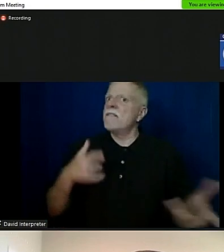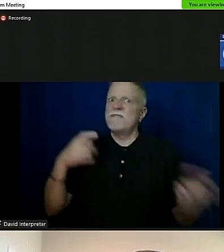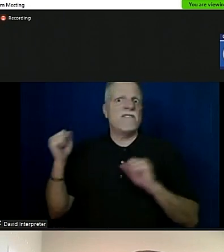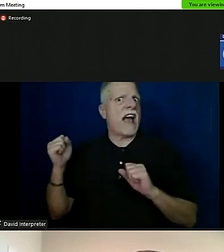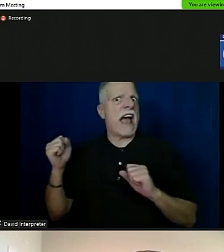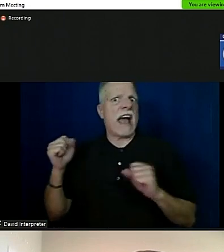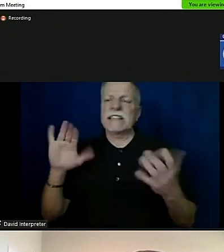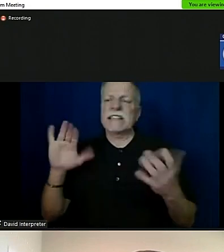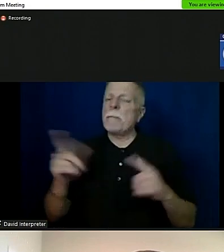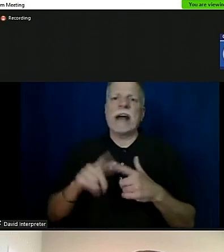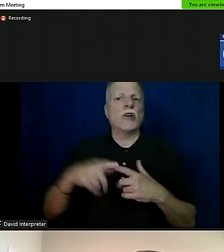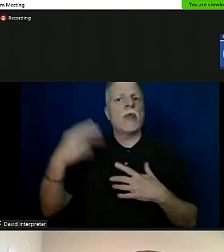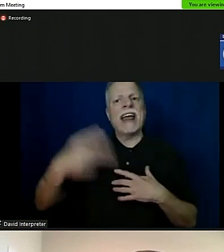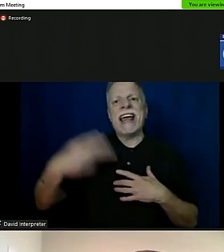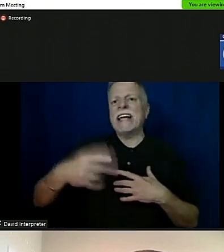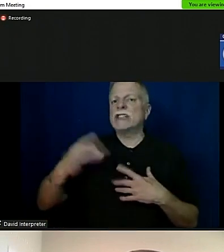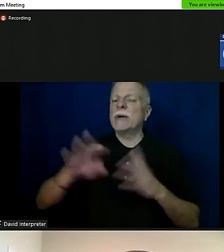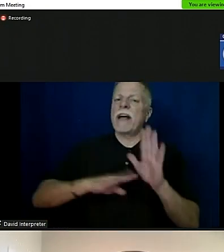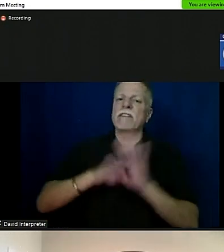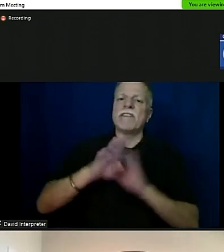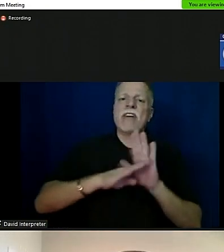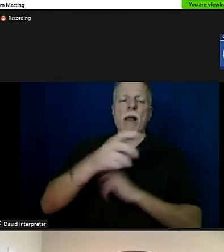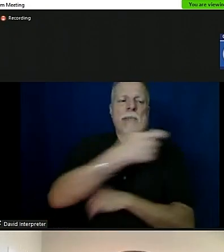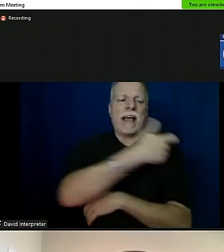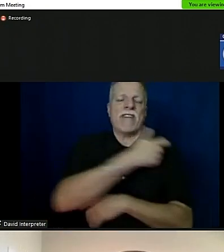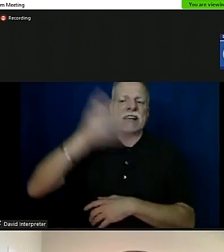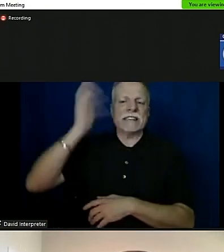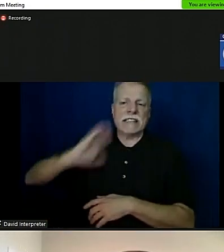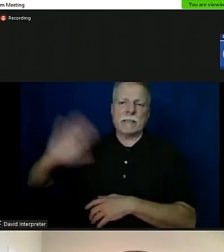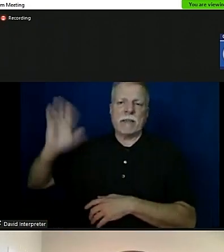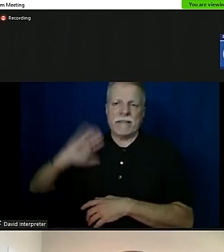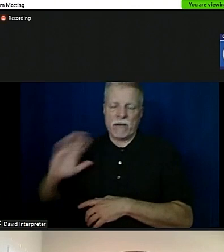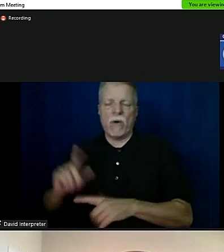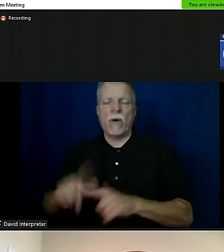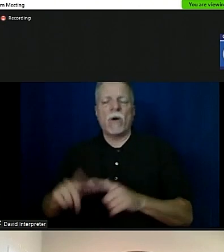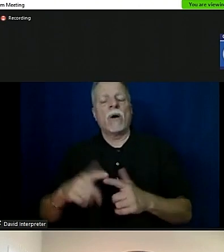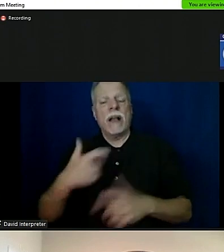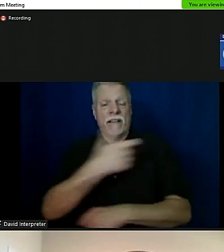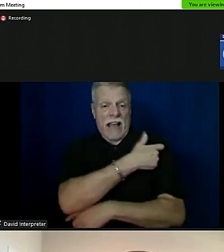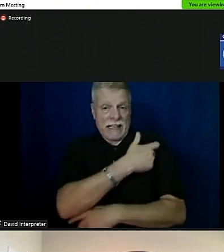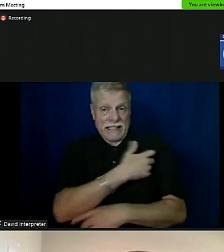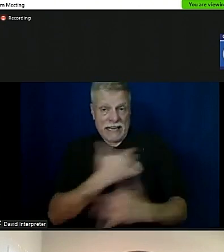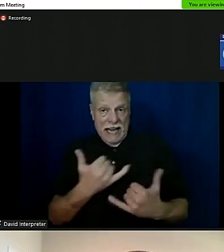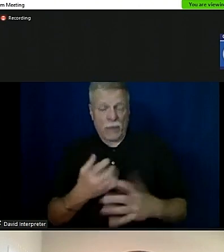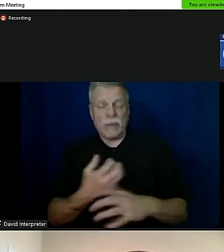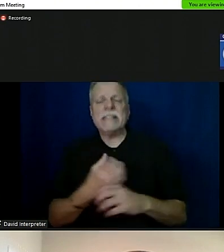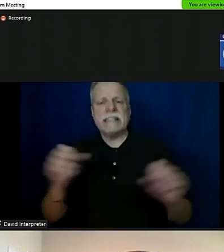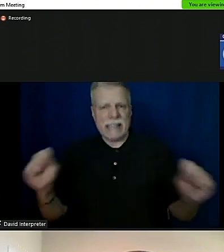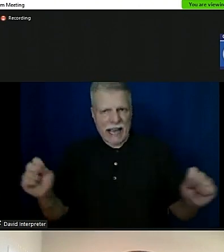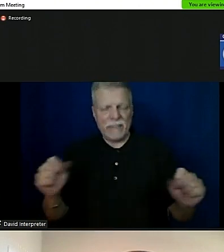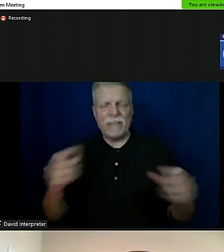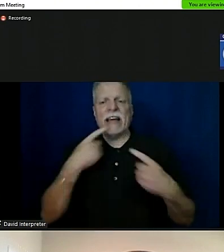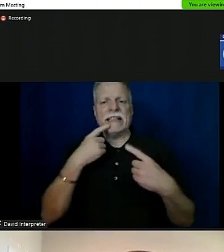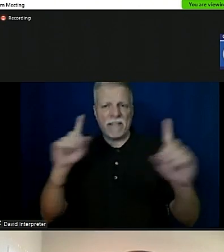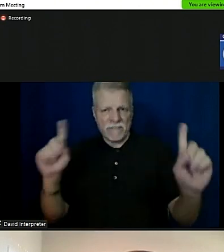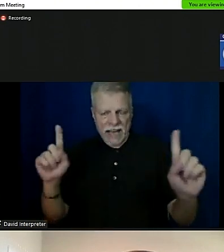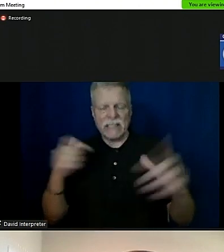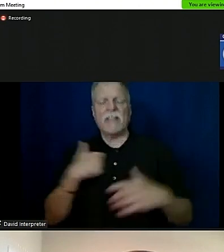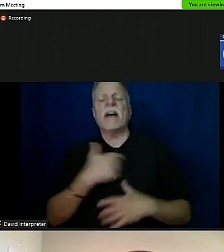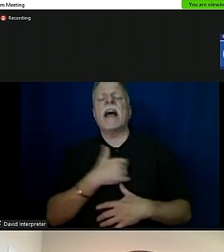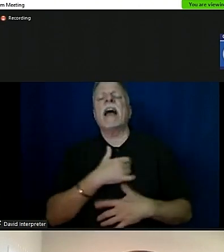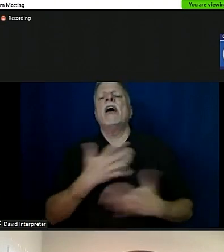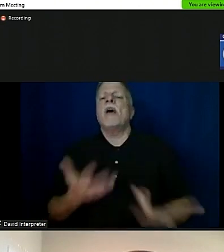online in history. It is safe. It is effective. Colorado is performing incredibly well in our administration of this